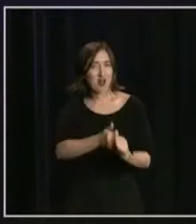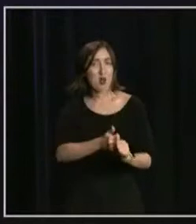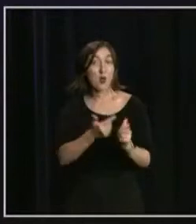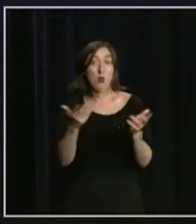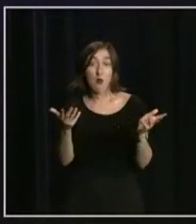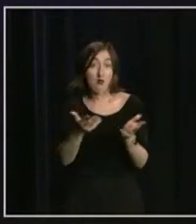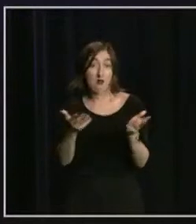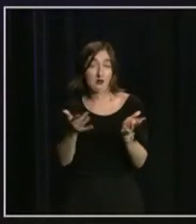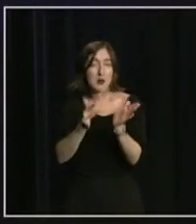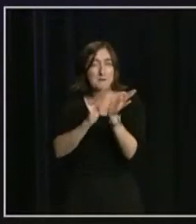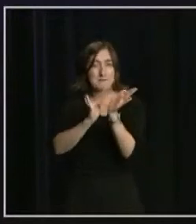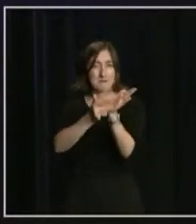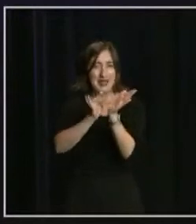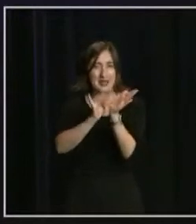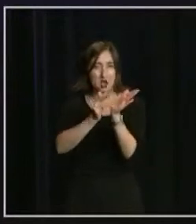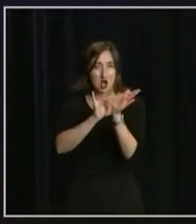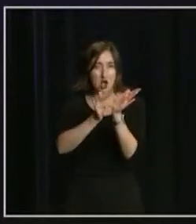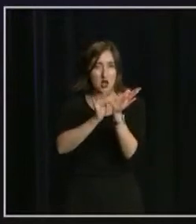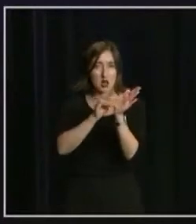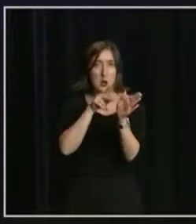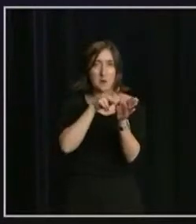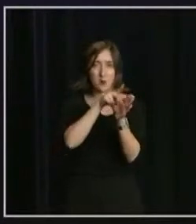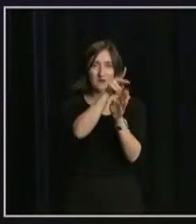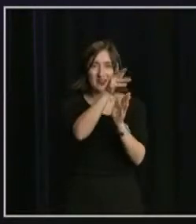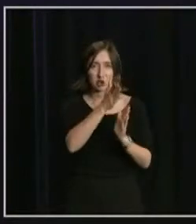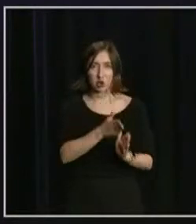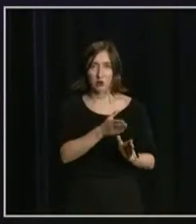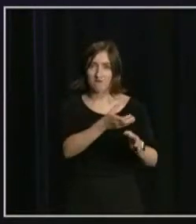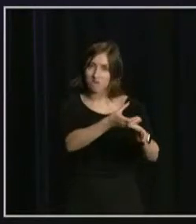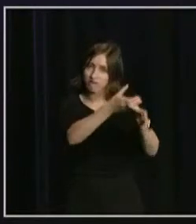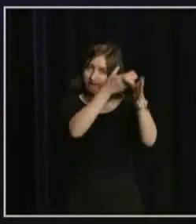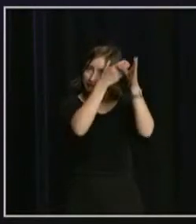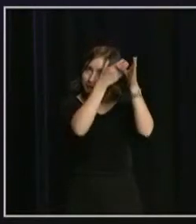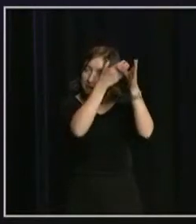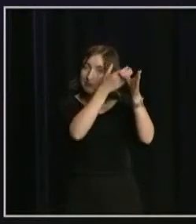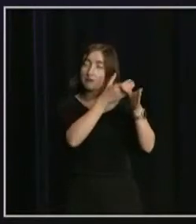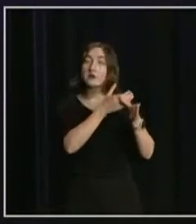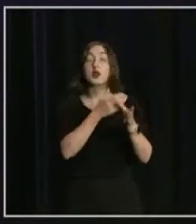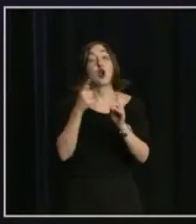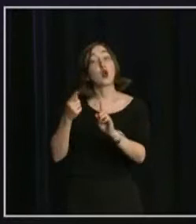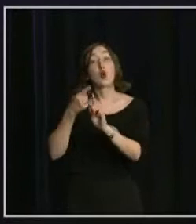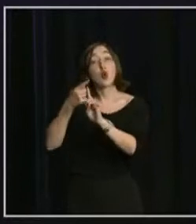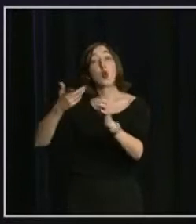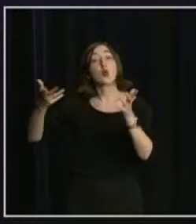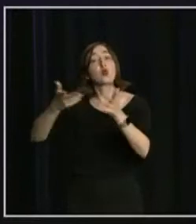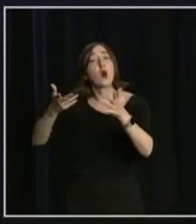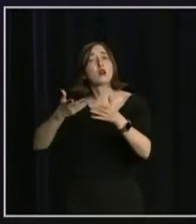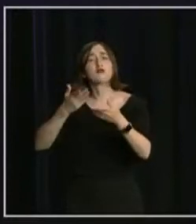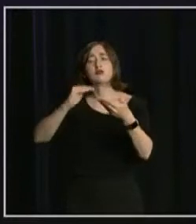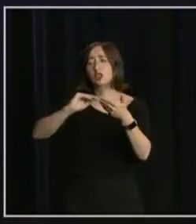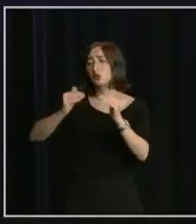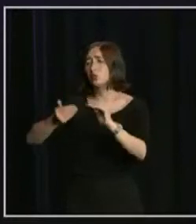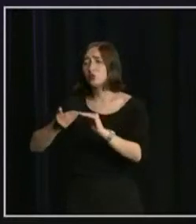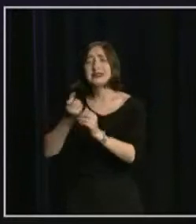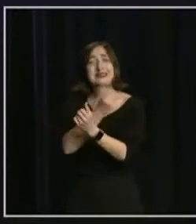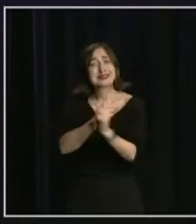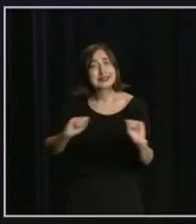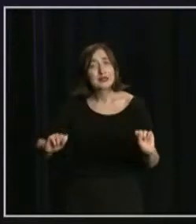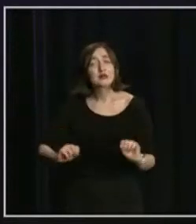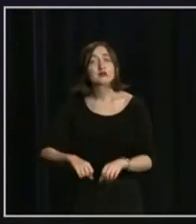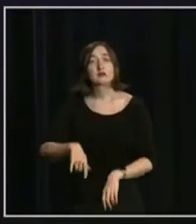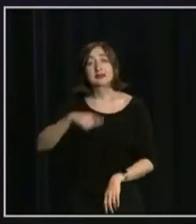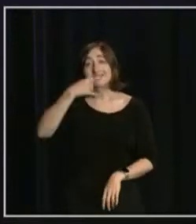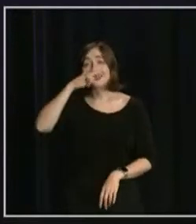professionals. We are, and we remain, trying to keep our community safe, to try to keep our kids safe. That is